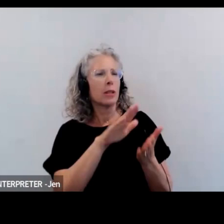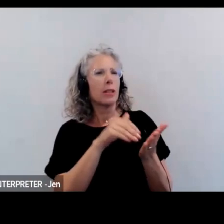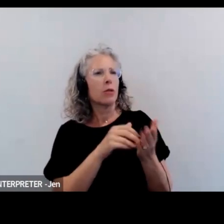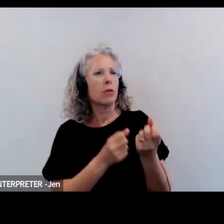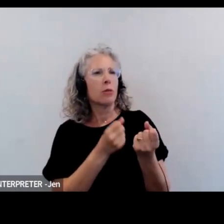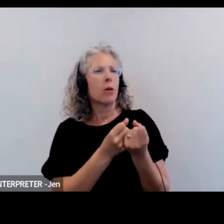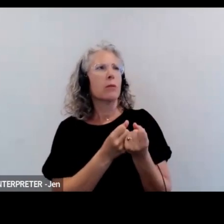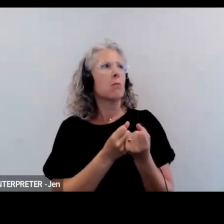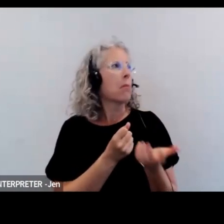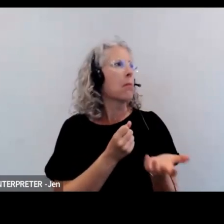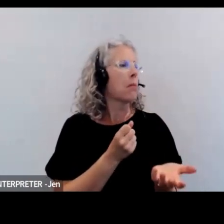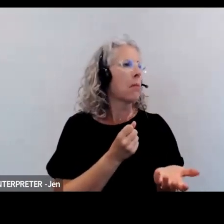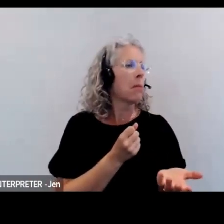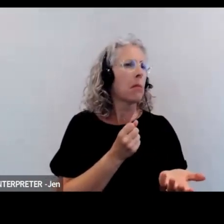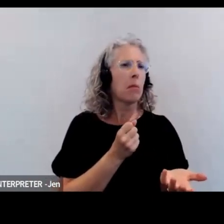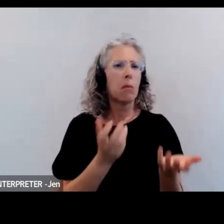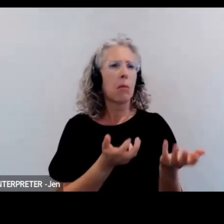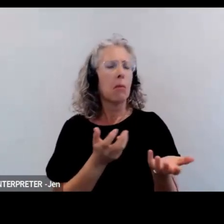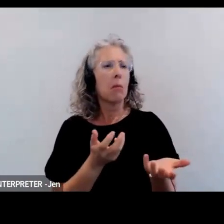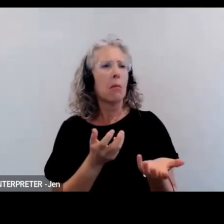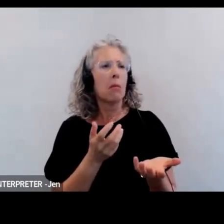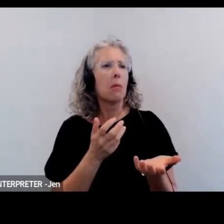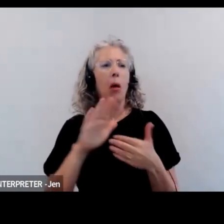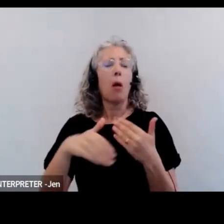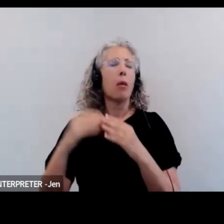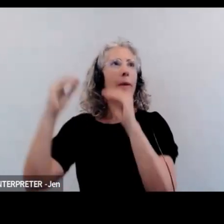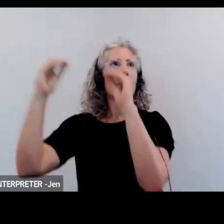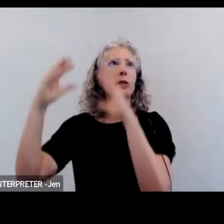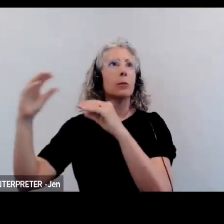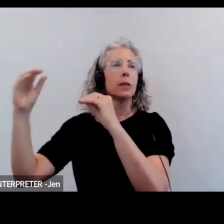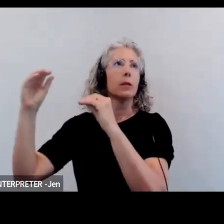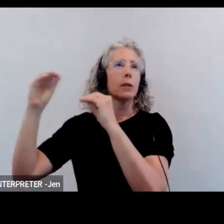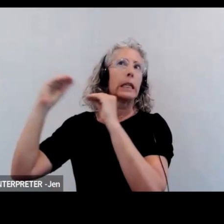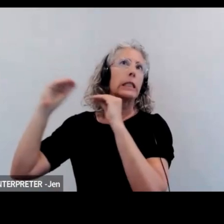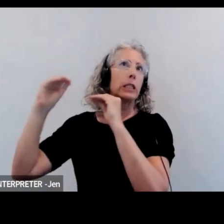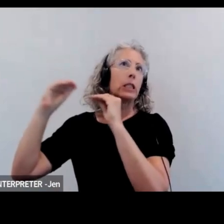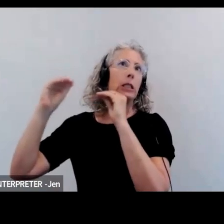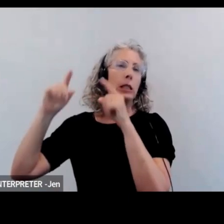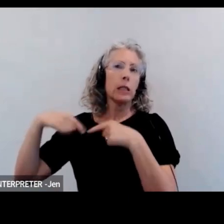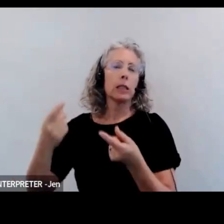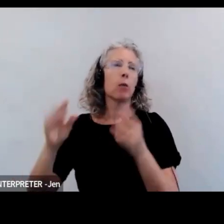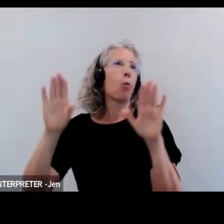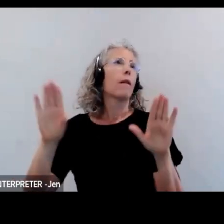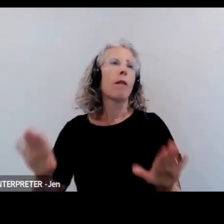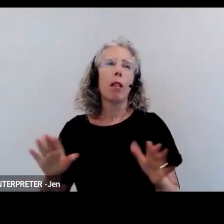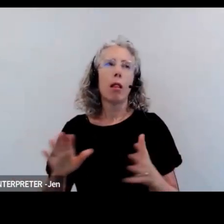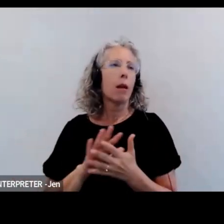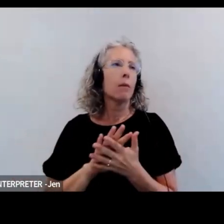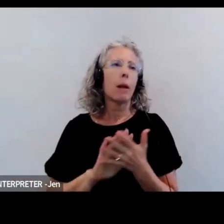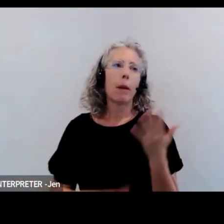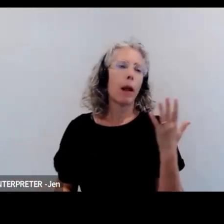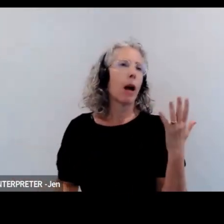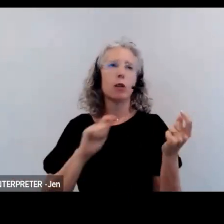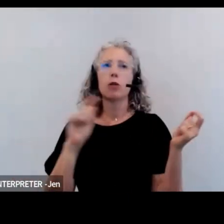support. That's just what, you know, that's what all these professors have been talking to us about, have been taught how wonderful it is, you know, how it